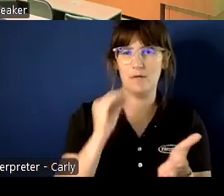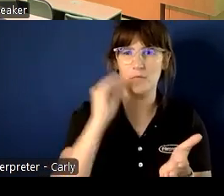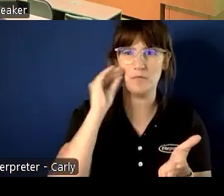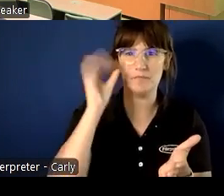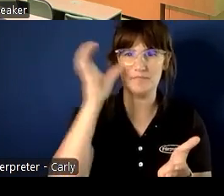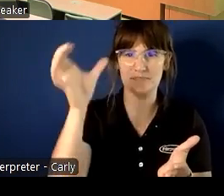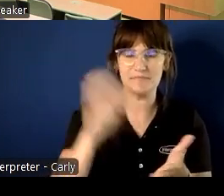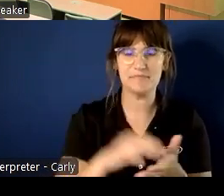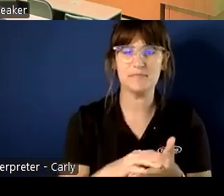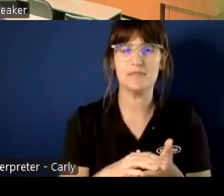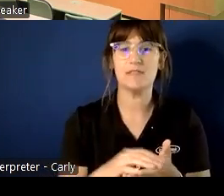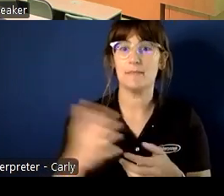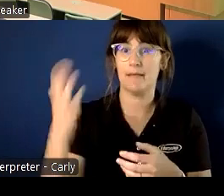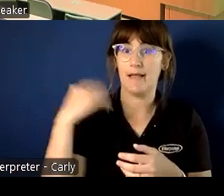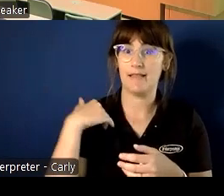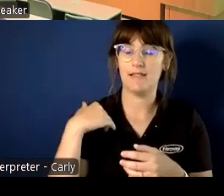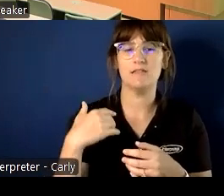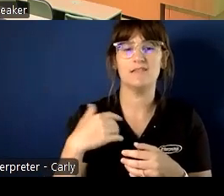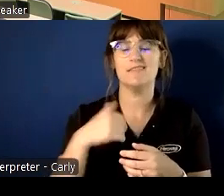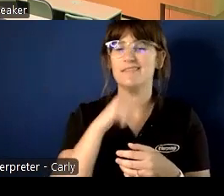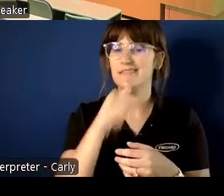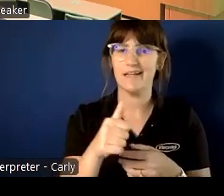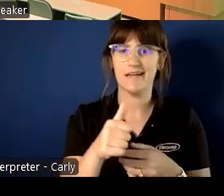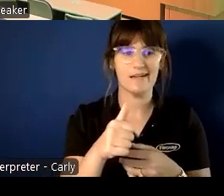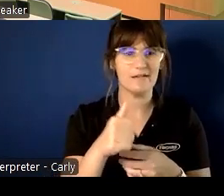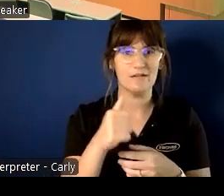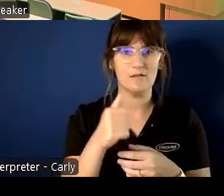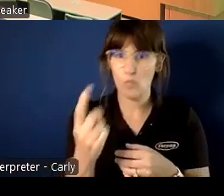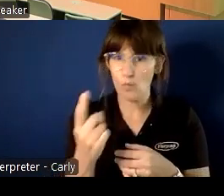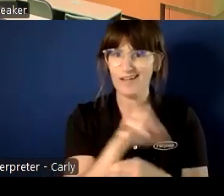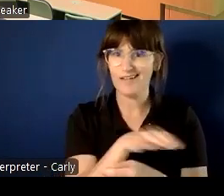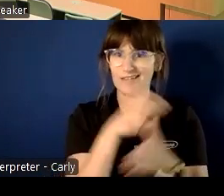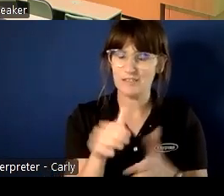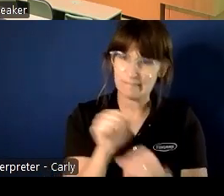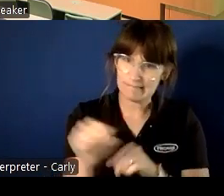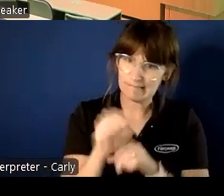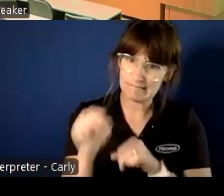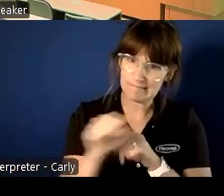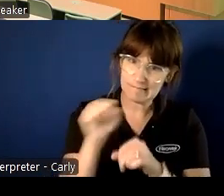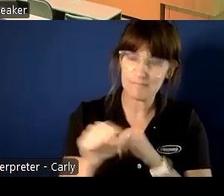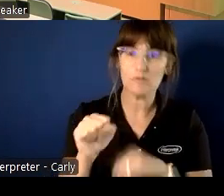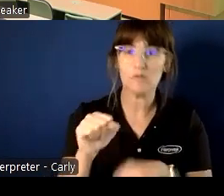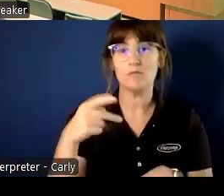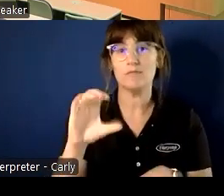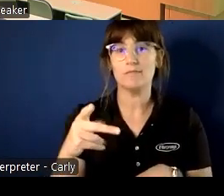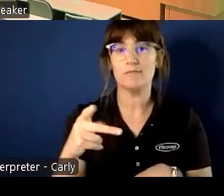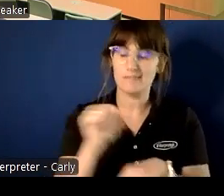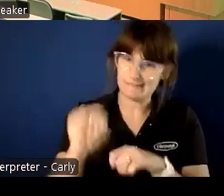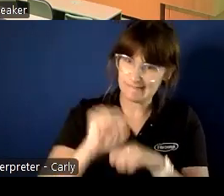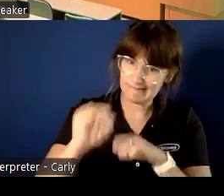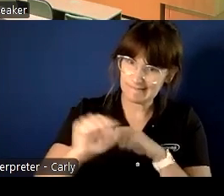we're trying to move away from just individual clinicians working harder, or particularly primary care providers just working harder. That's